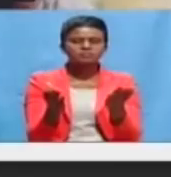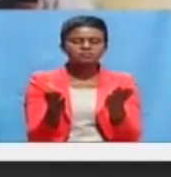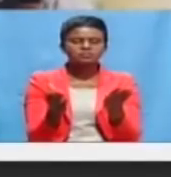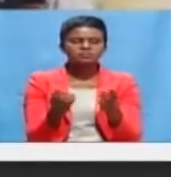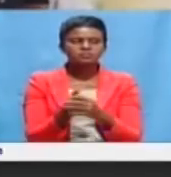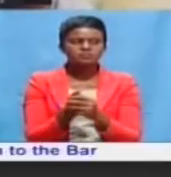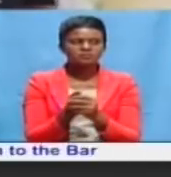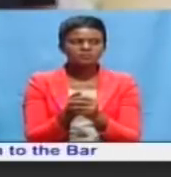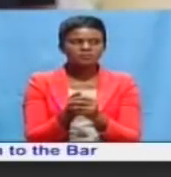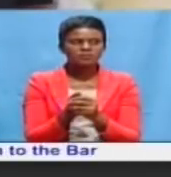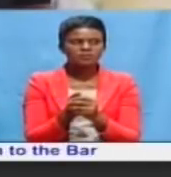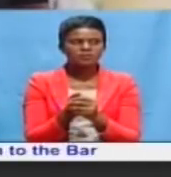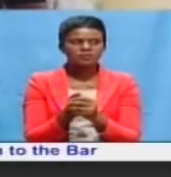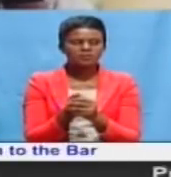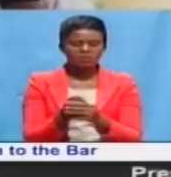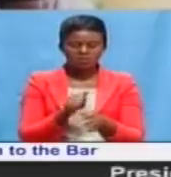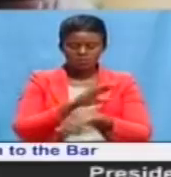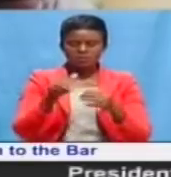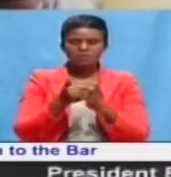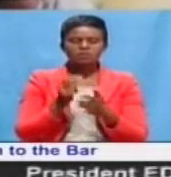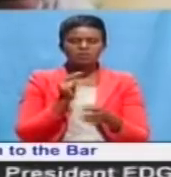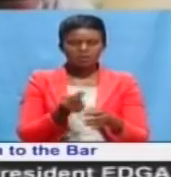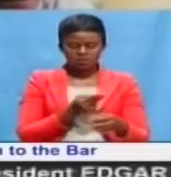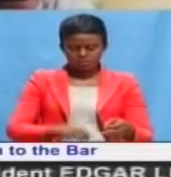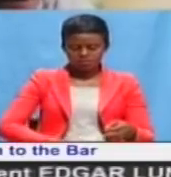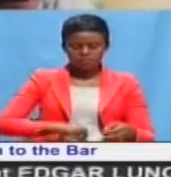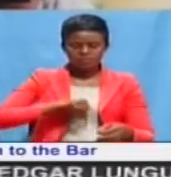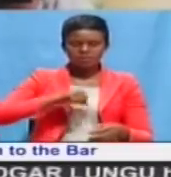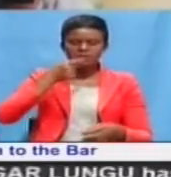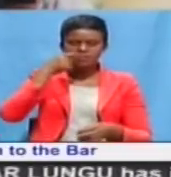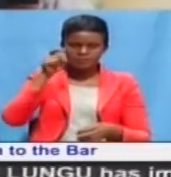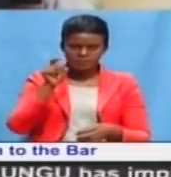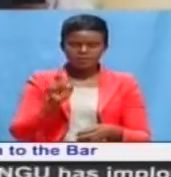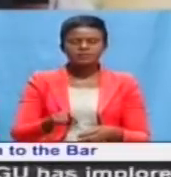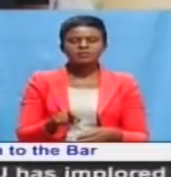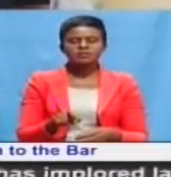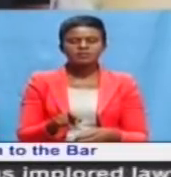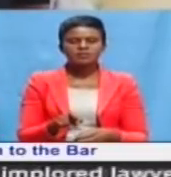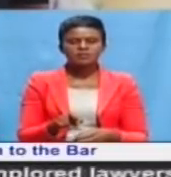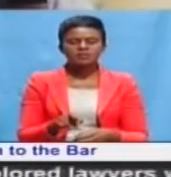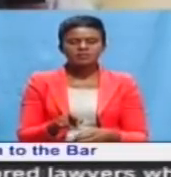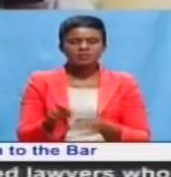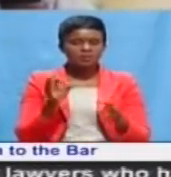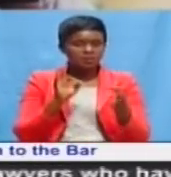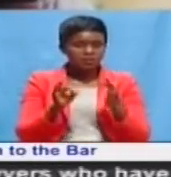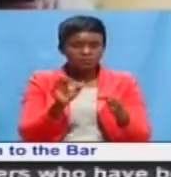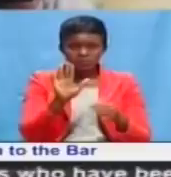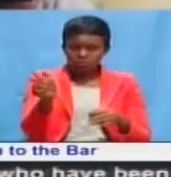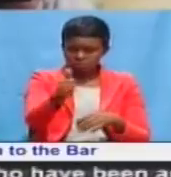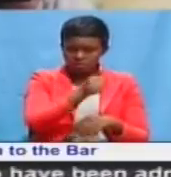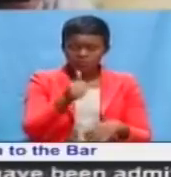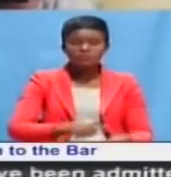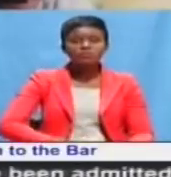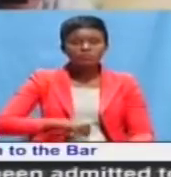practices. All of us must be proud to be midwives. That's why we are here. If we are not proud to be